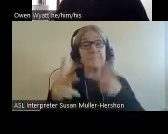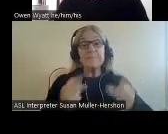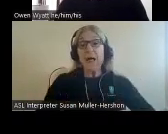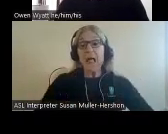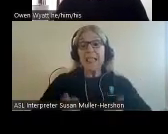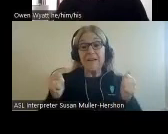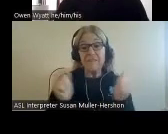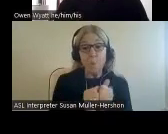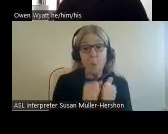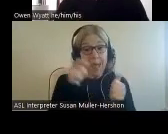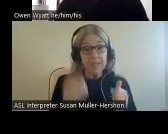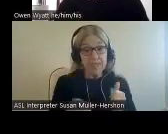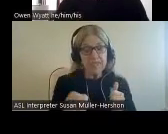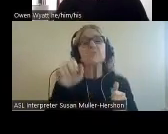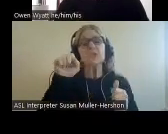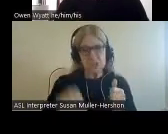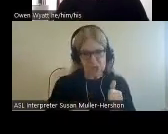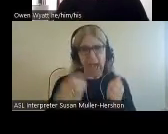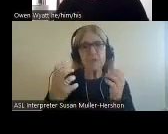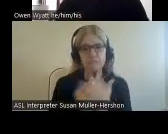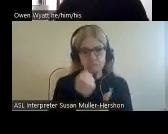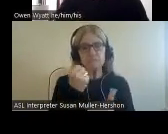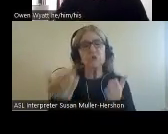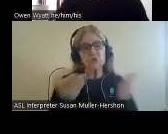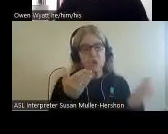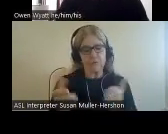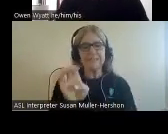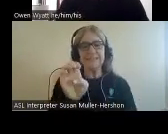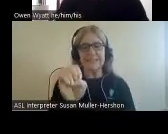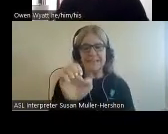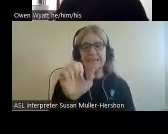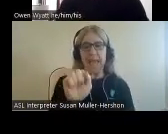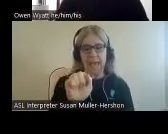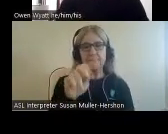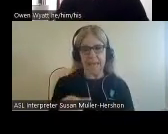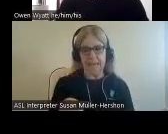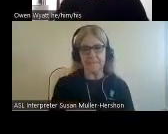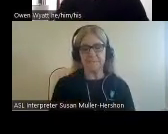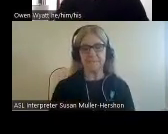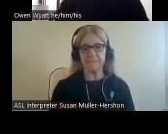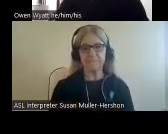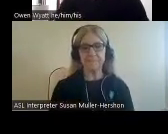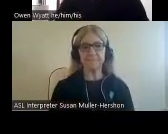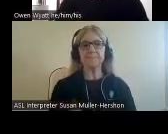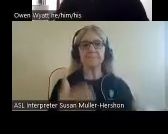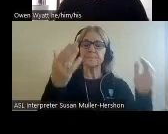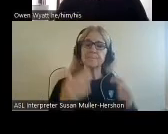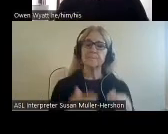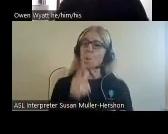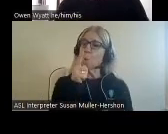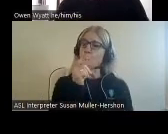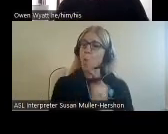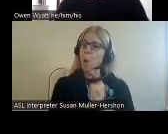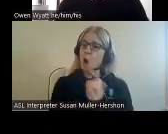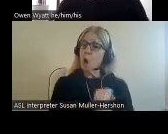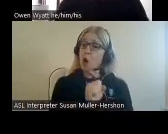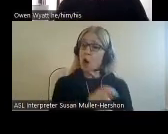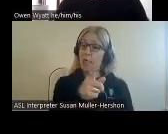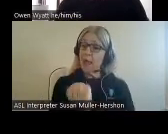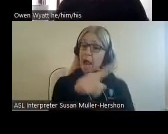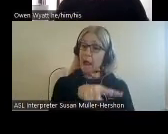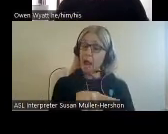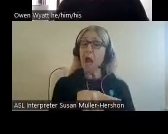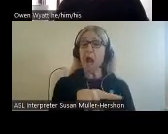have access to EAP services. We're staffed by licensed